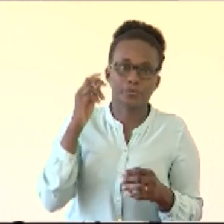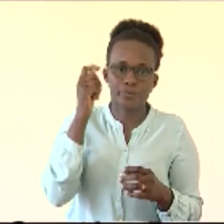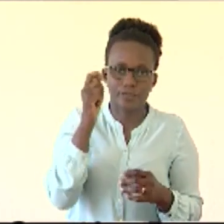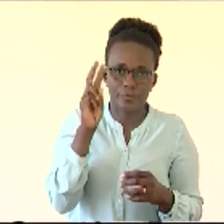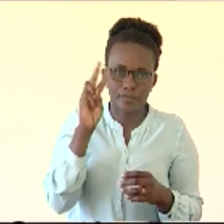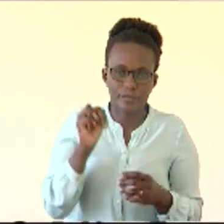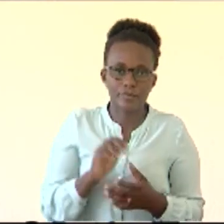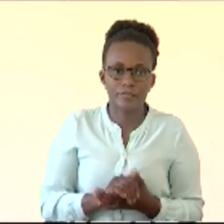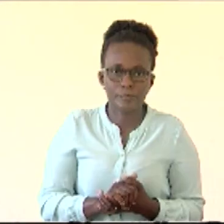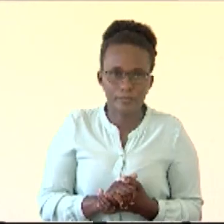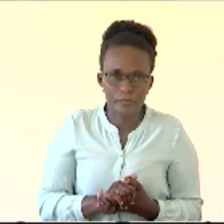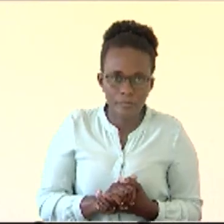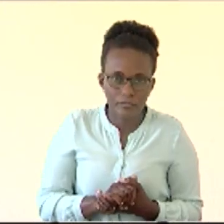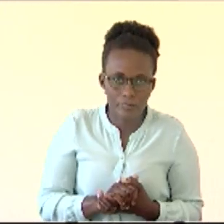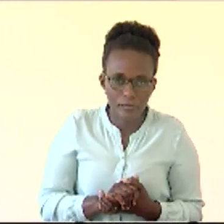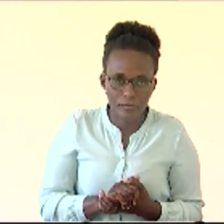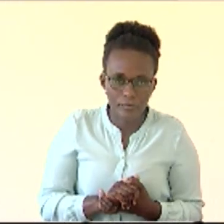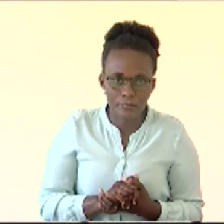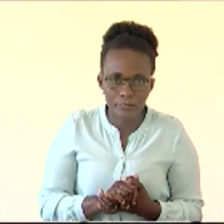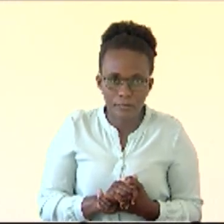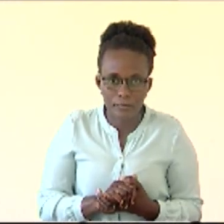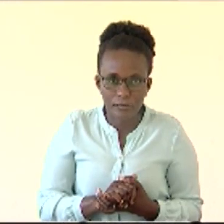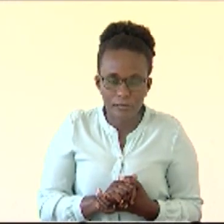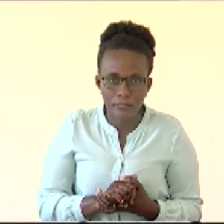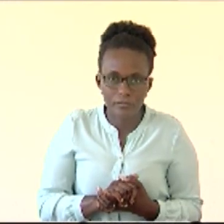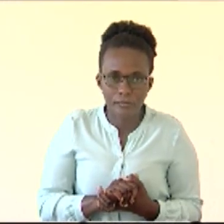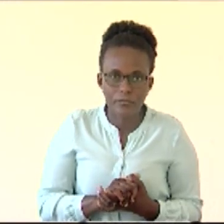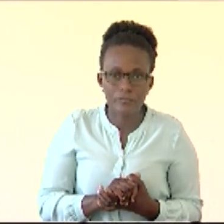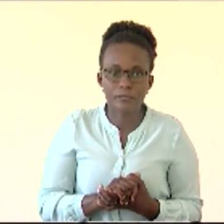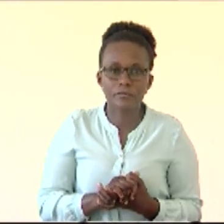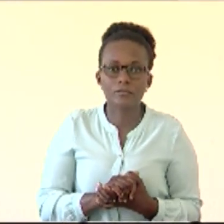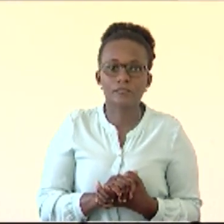the solution. So you have the anode, which is